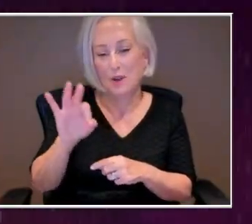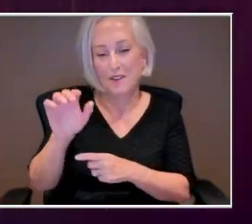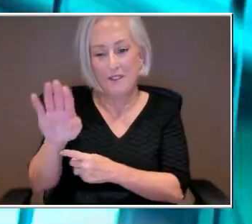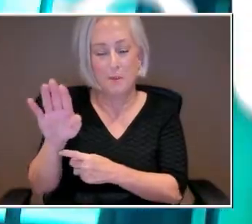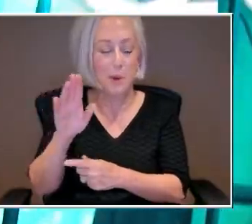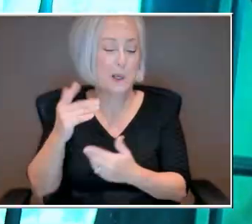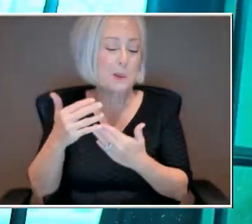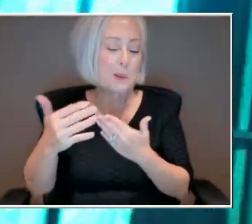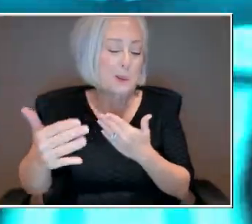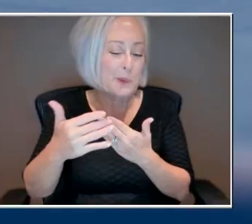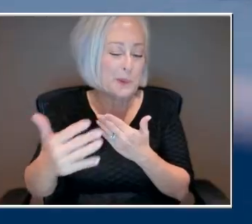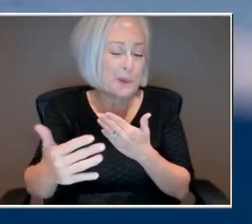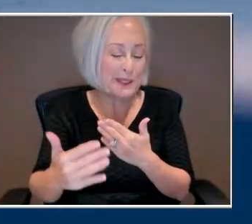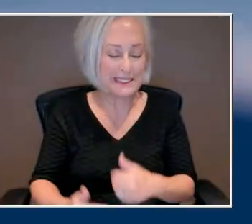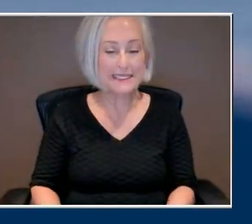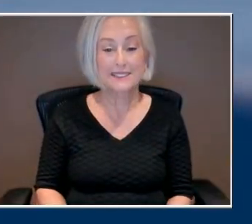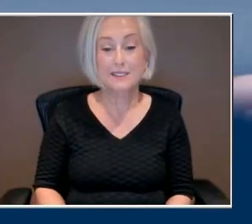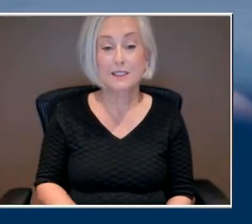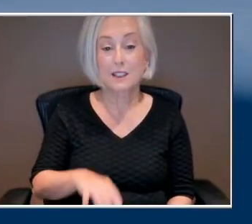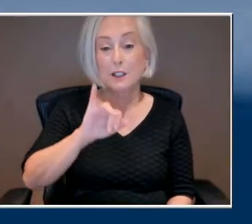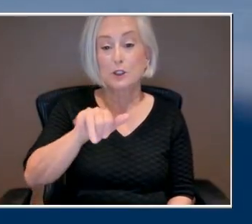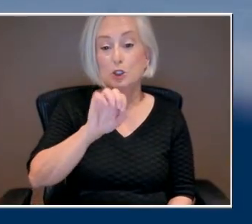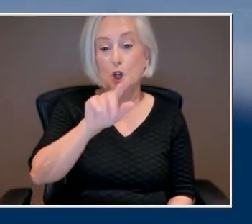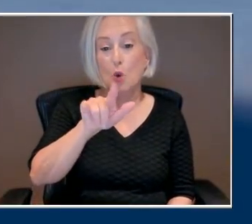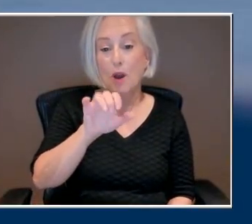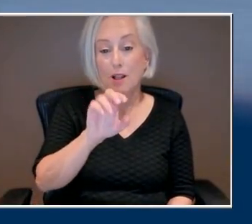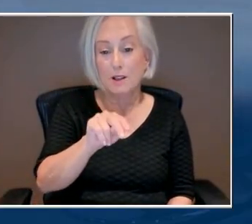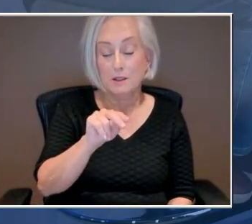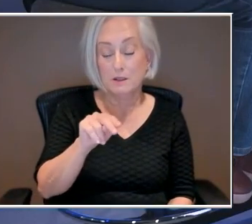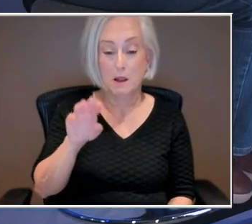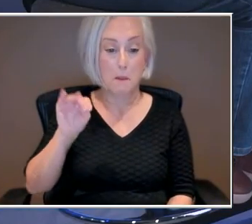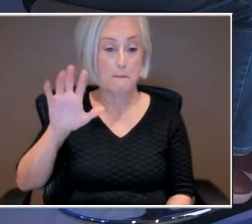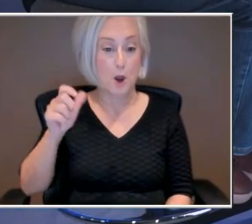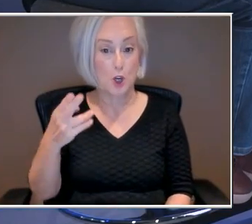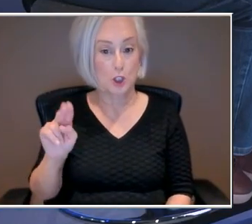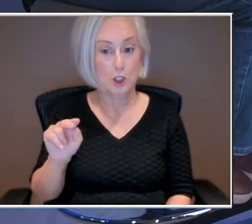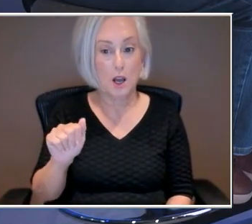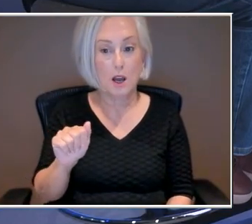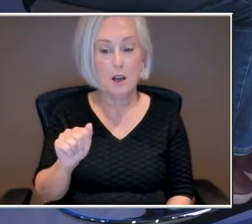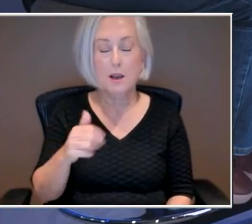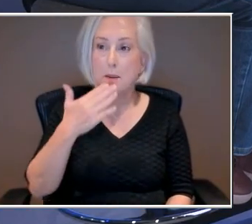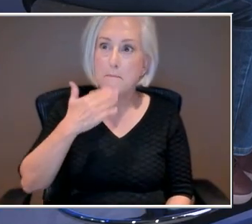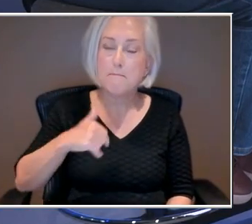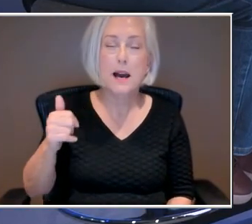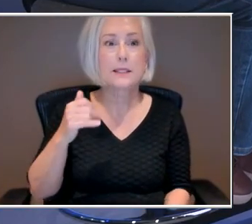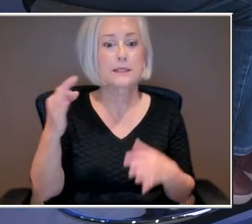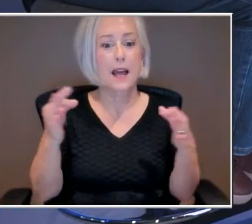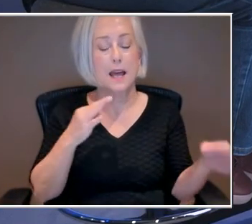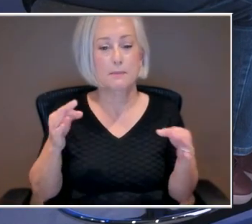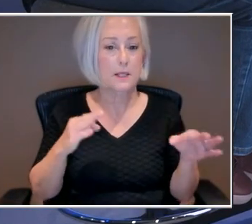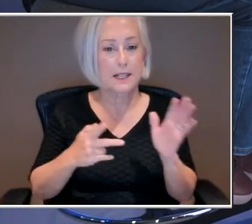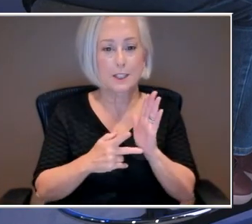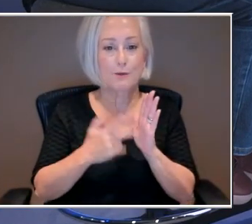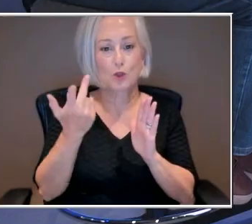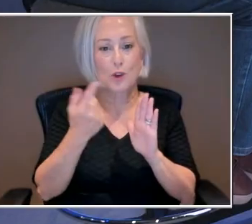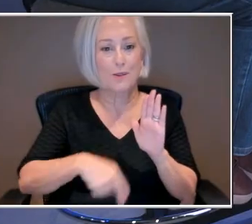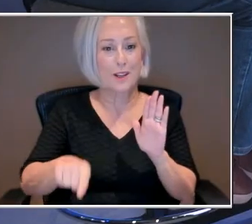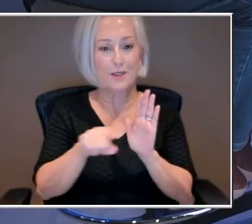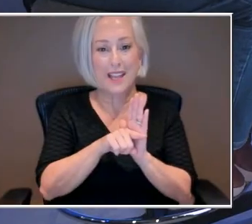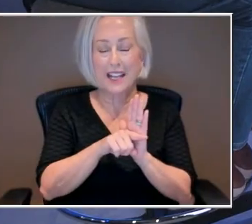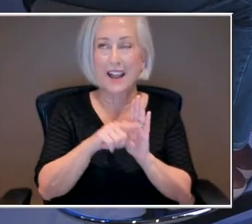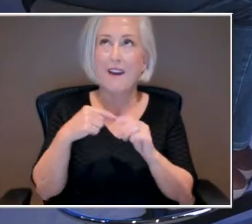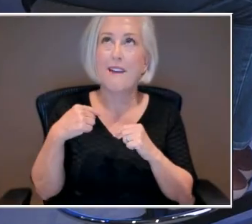Joe Ellen and Marcia both saying best explanation of triple negative I've ever seen. Saying